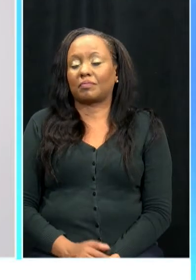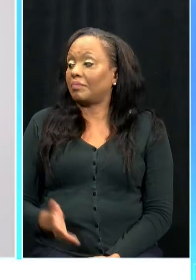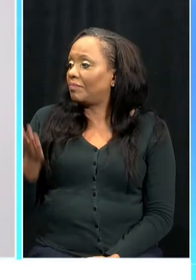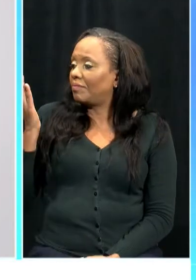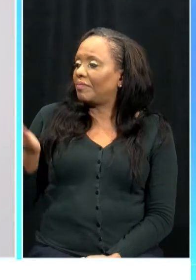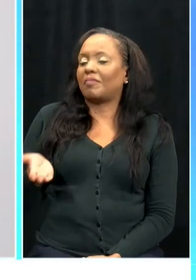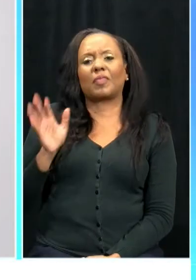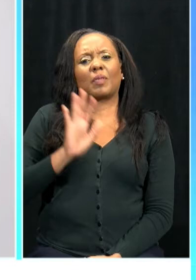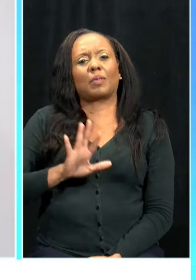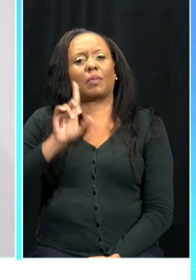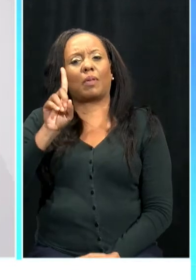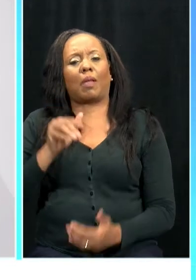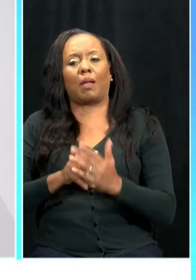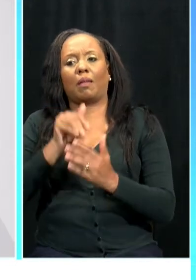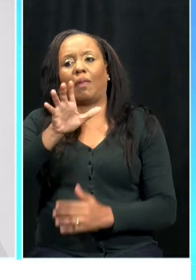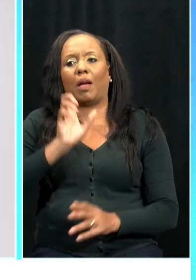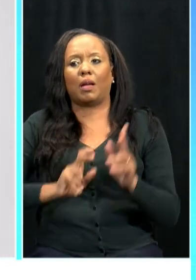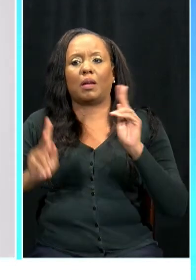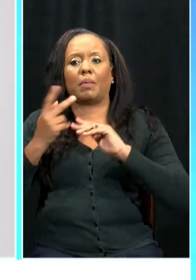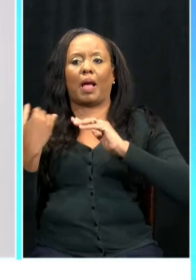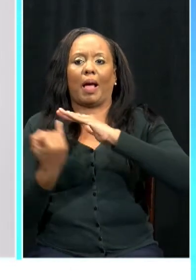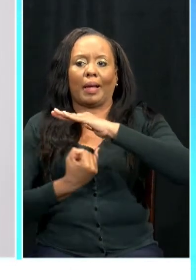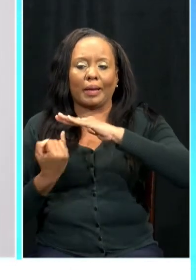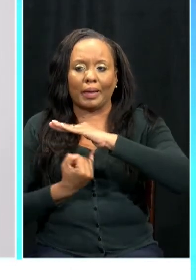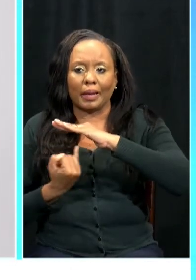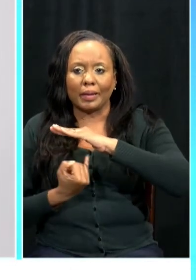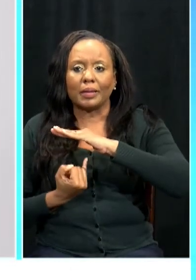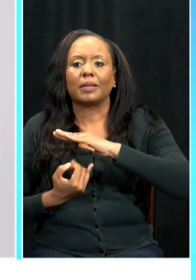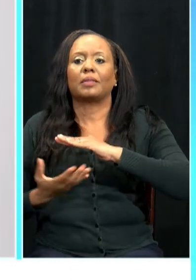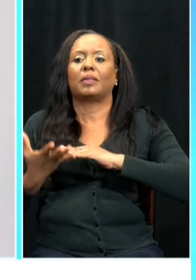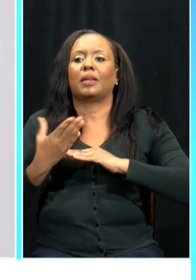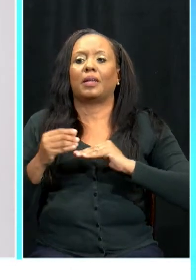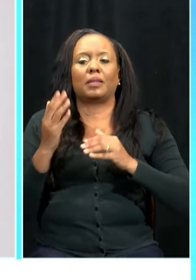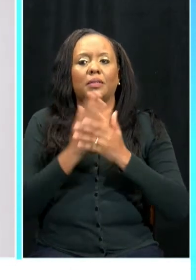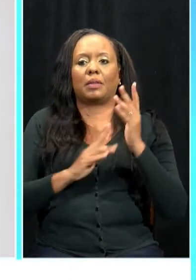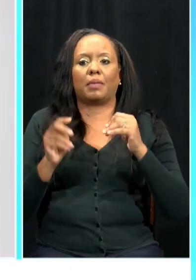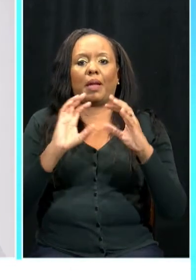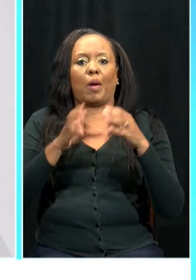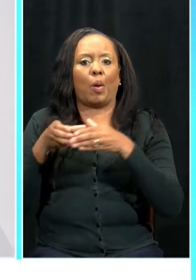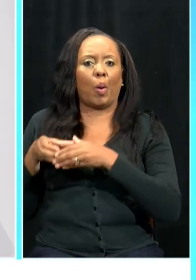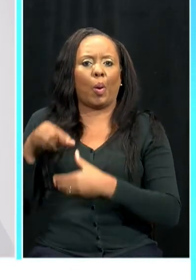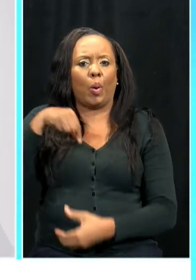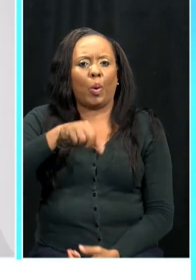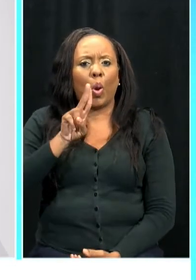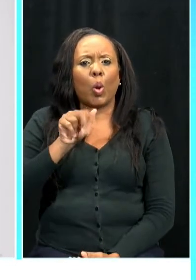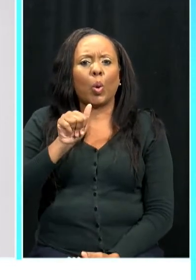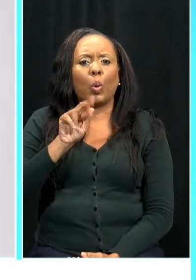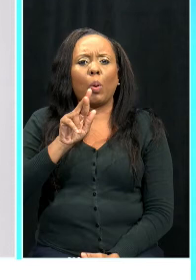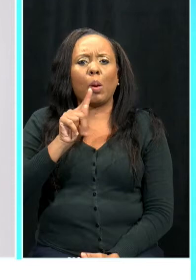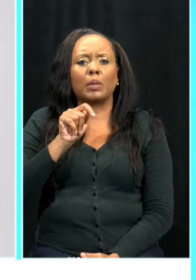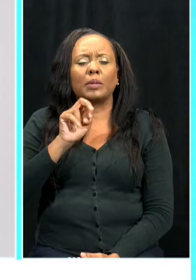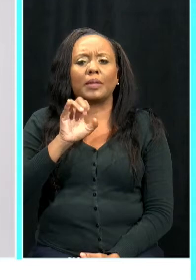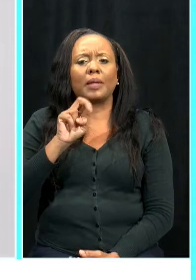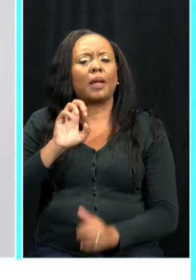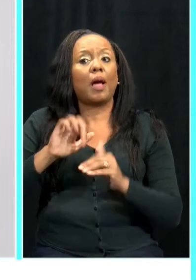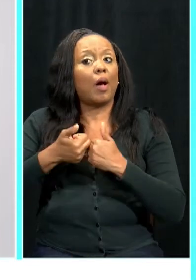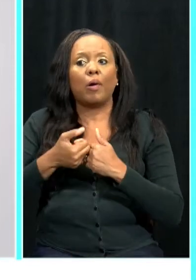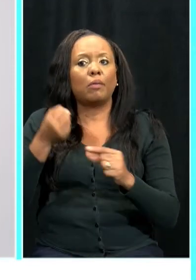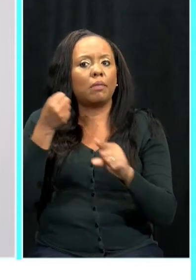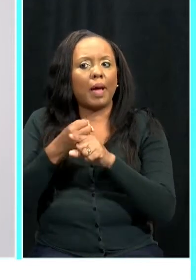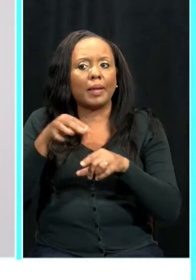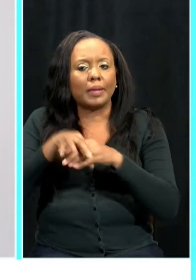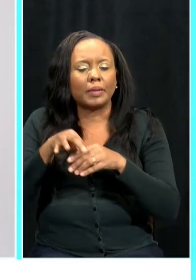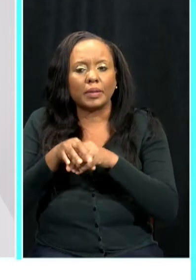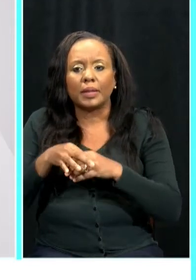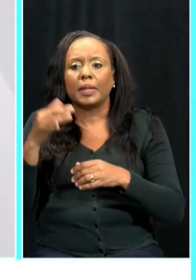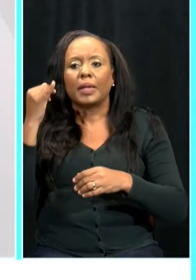We have nearly 1,500 people in isolation as of yesterday and primary contacts in quarantine. Who knows how this will affect these elections with the